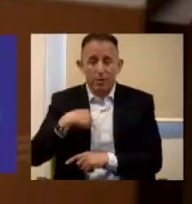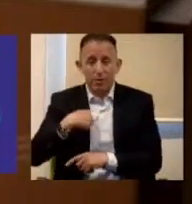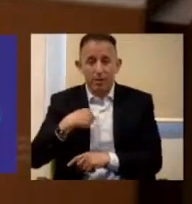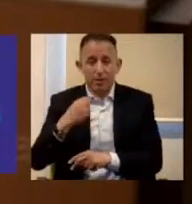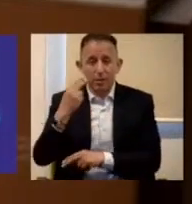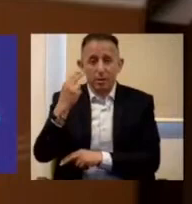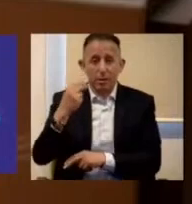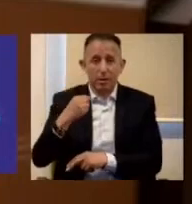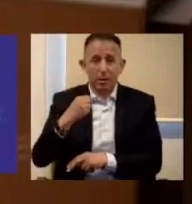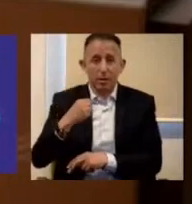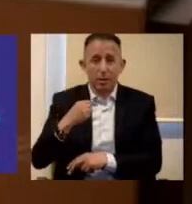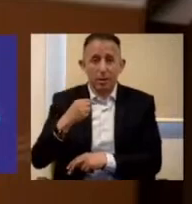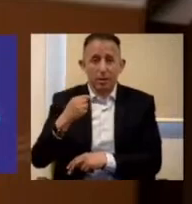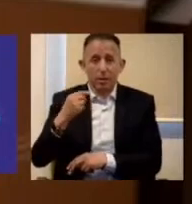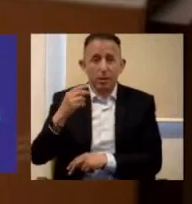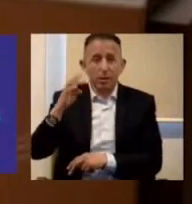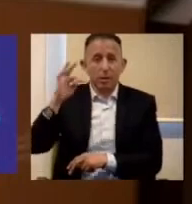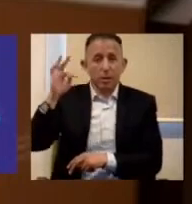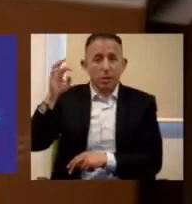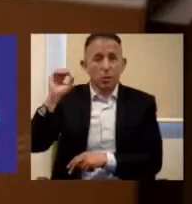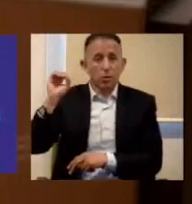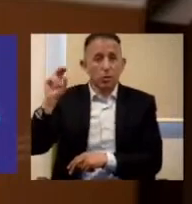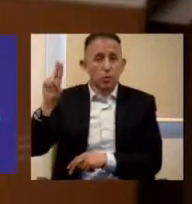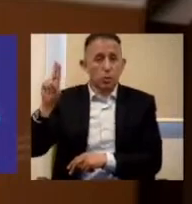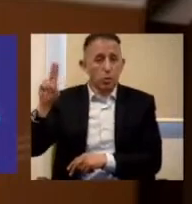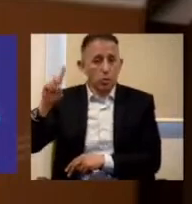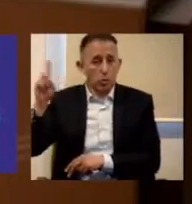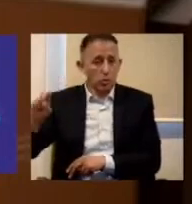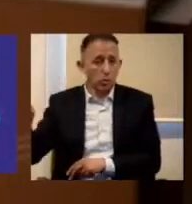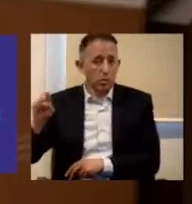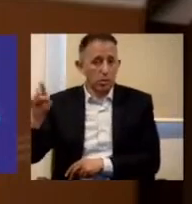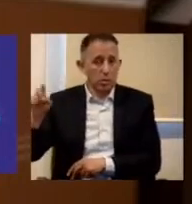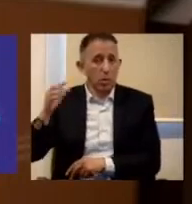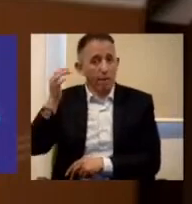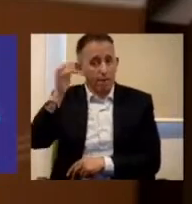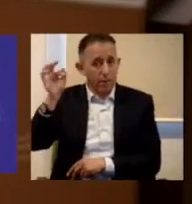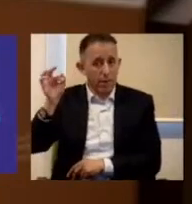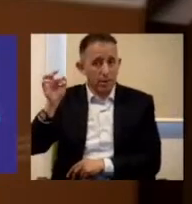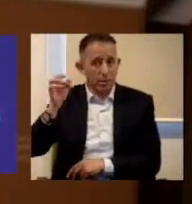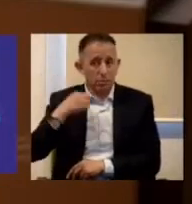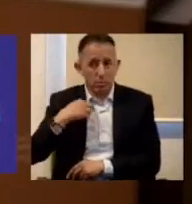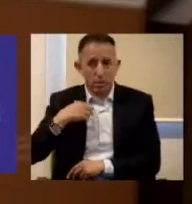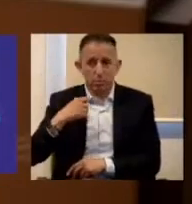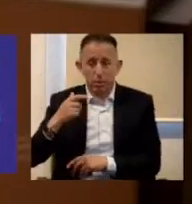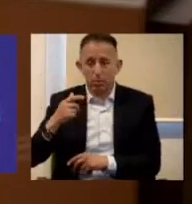the law school that work on how to consider these aspects